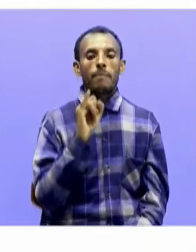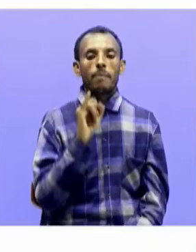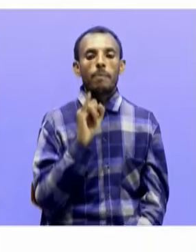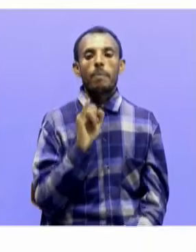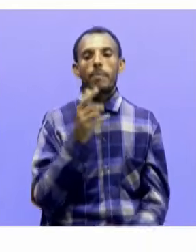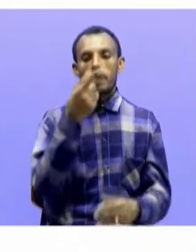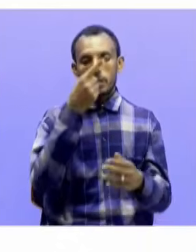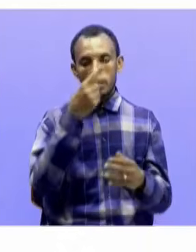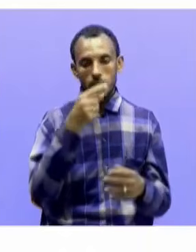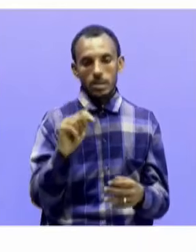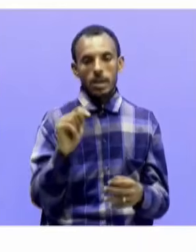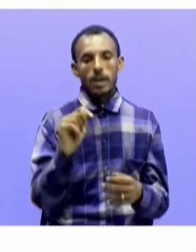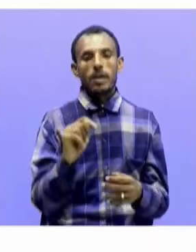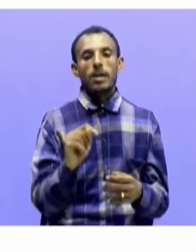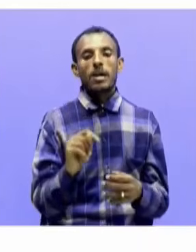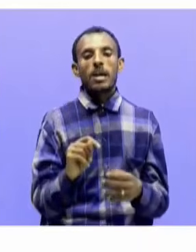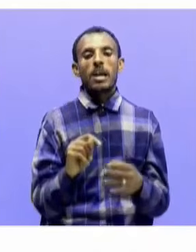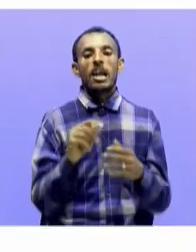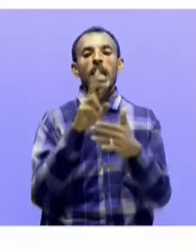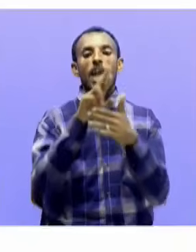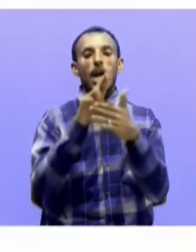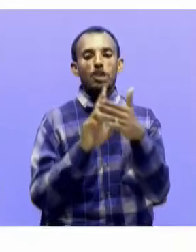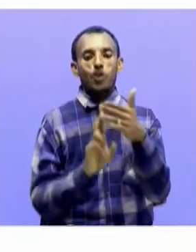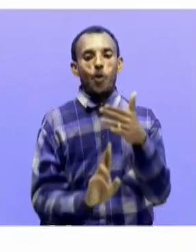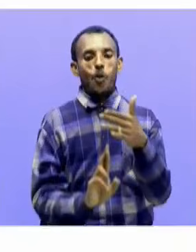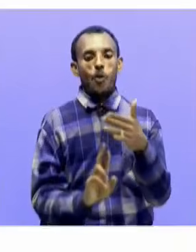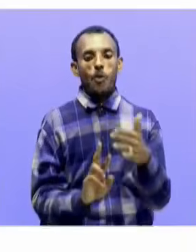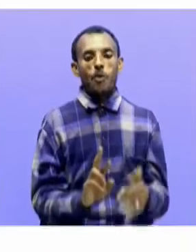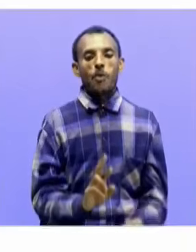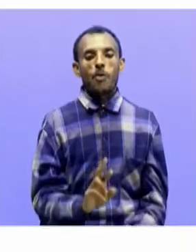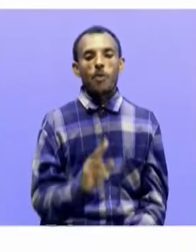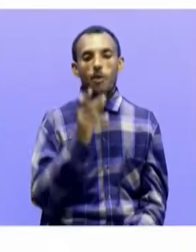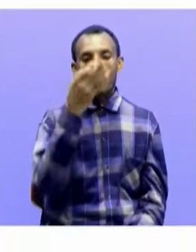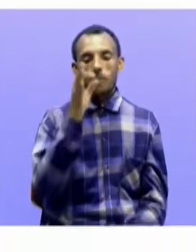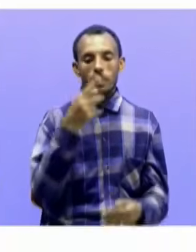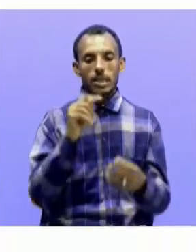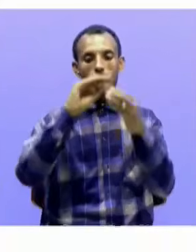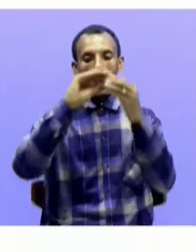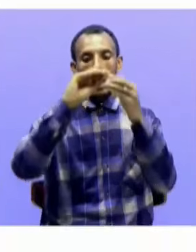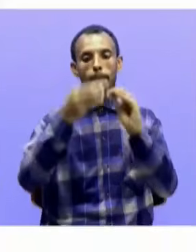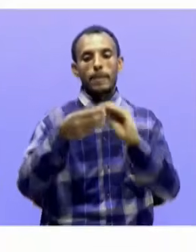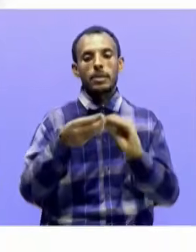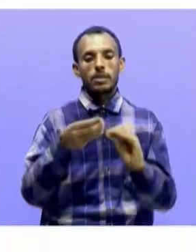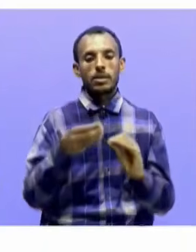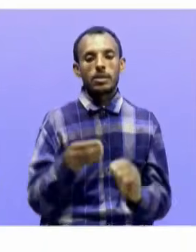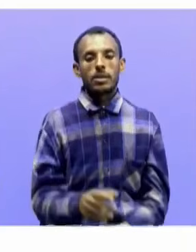the ratio of the numbers